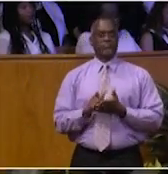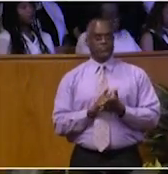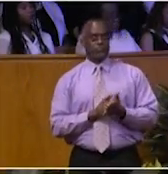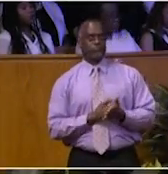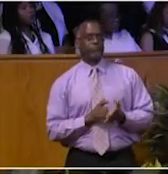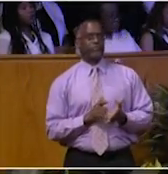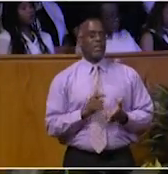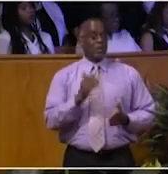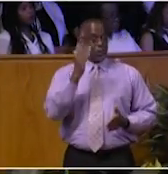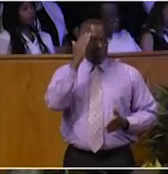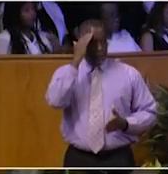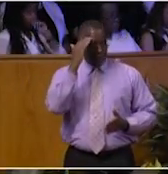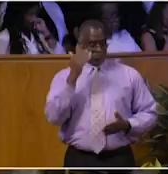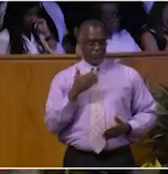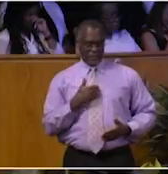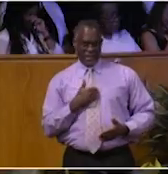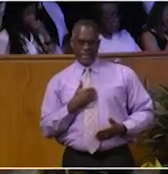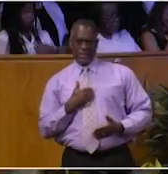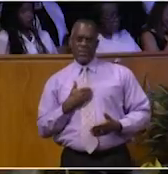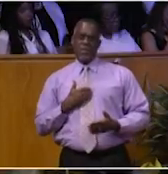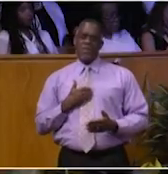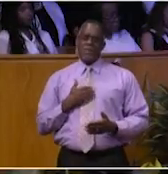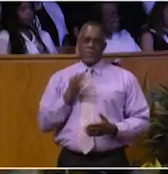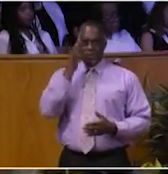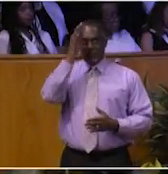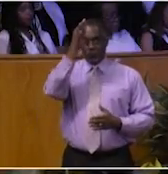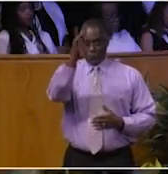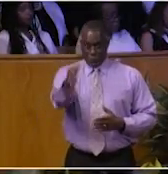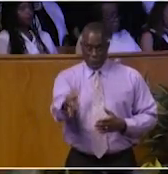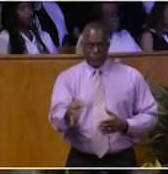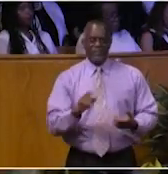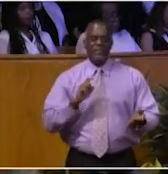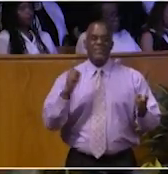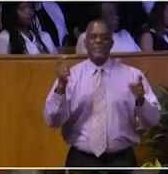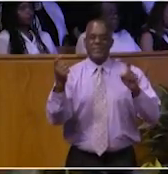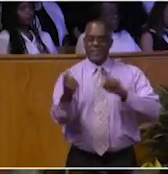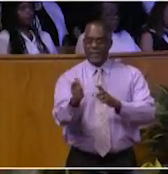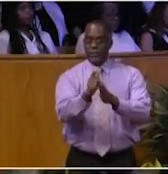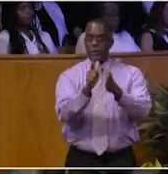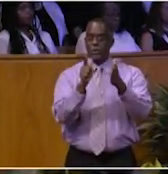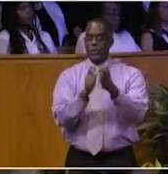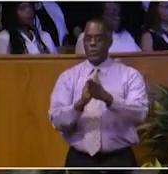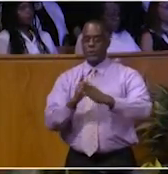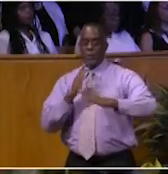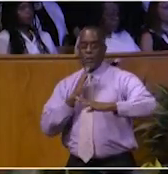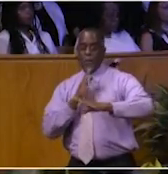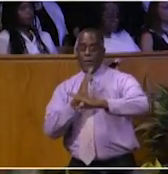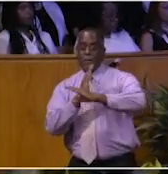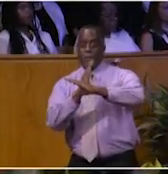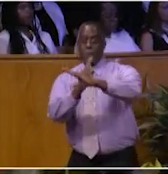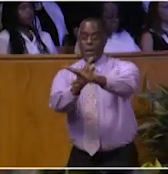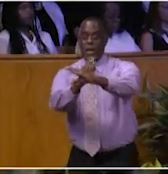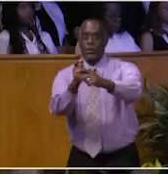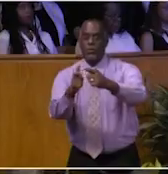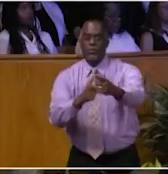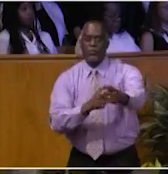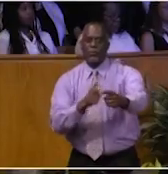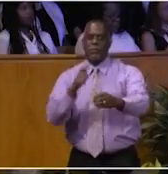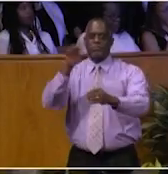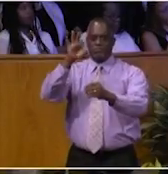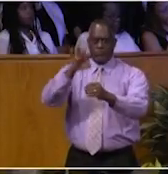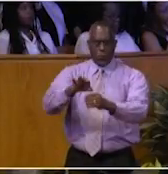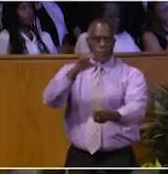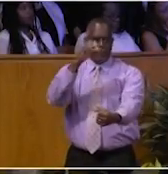his hands as he writes redistricting laws to prevent them from the power they have in the vote.